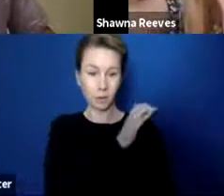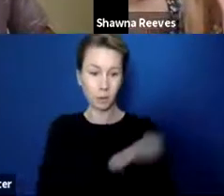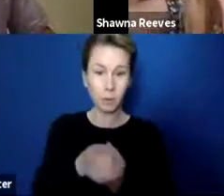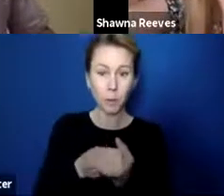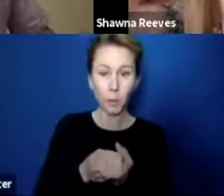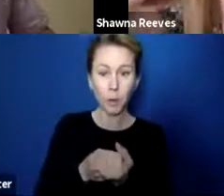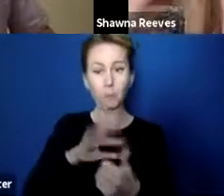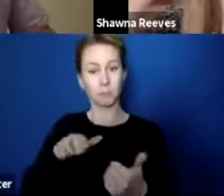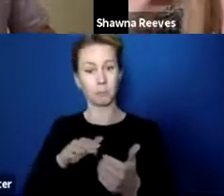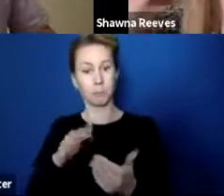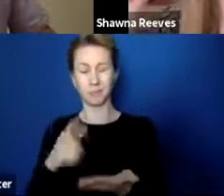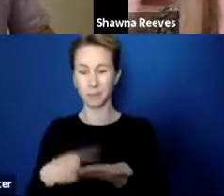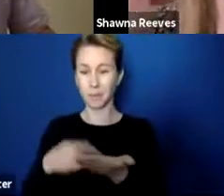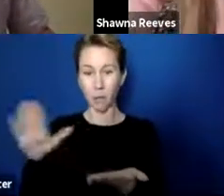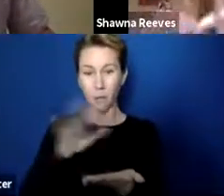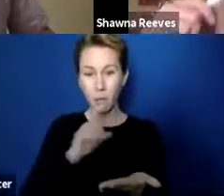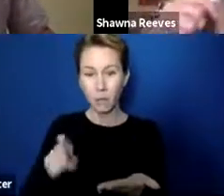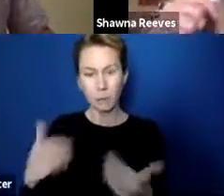Mm-hmm.